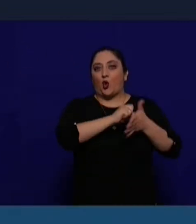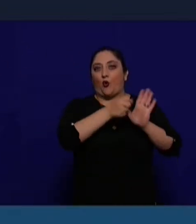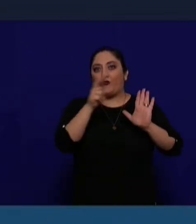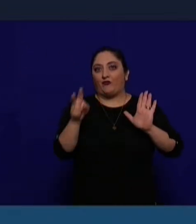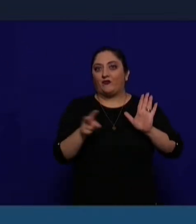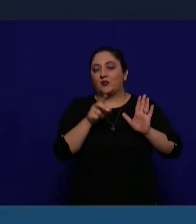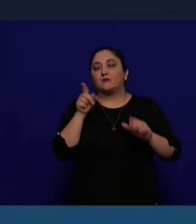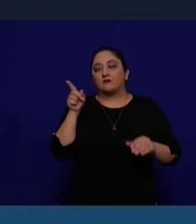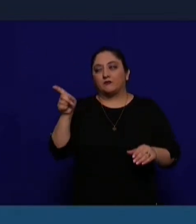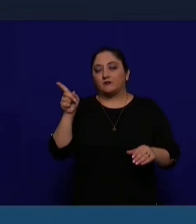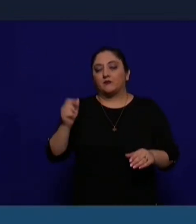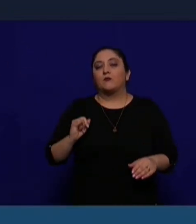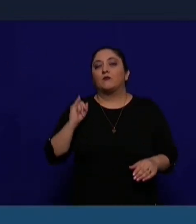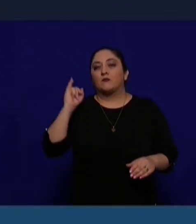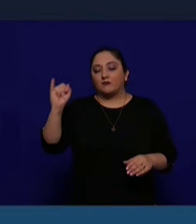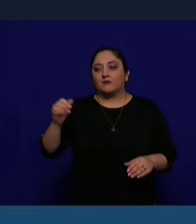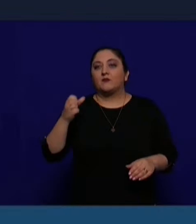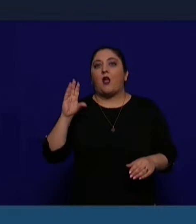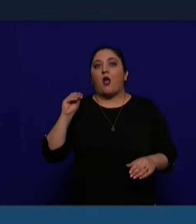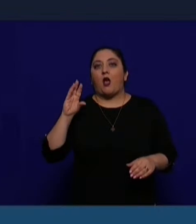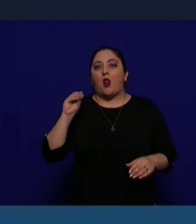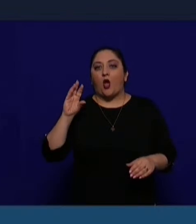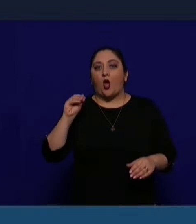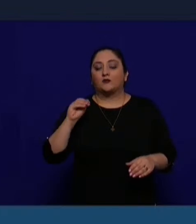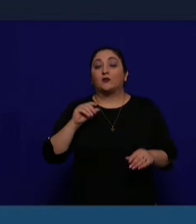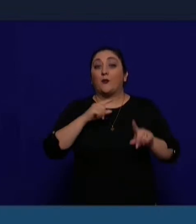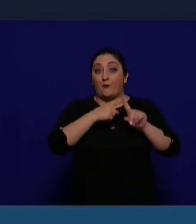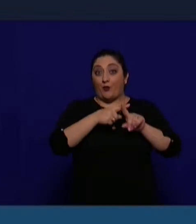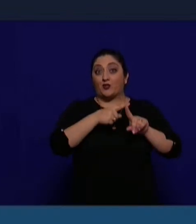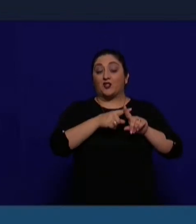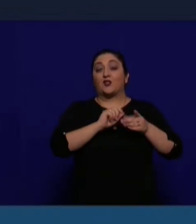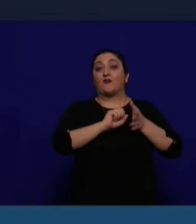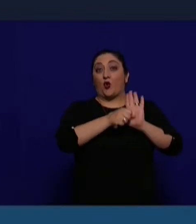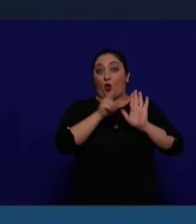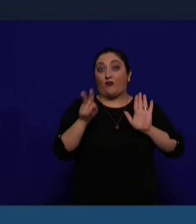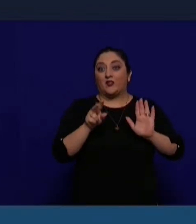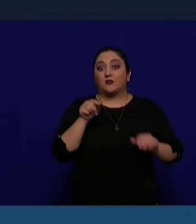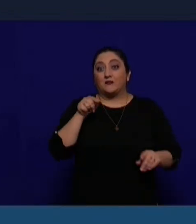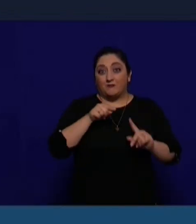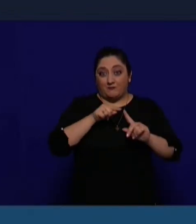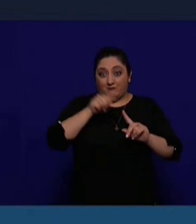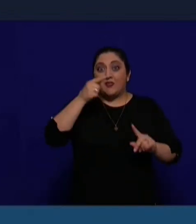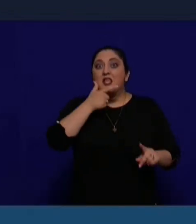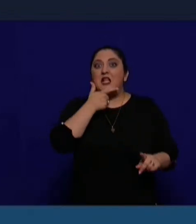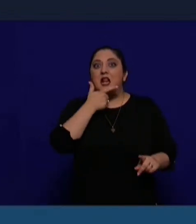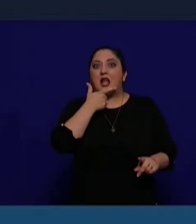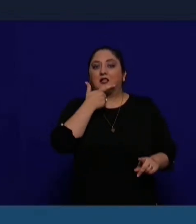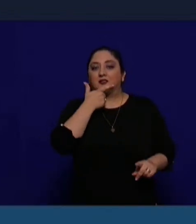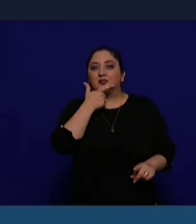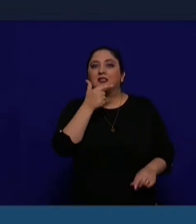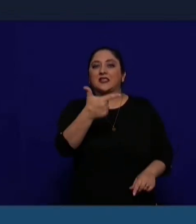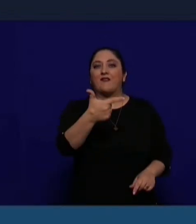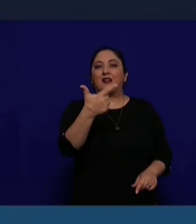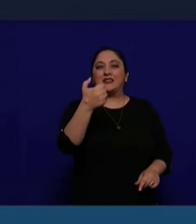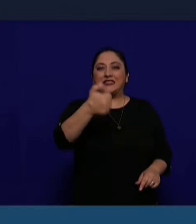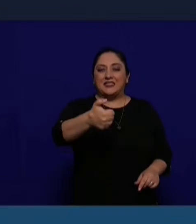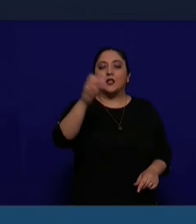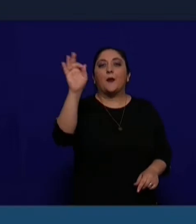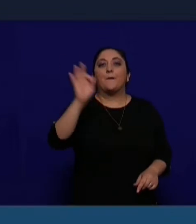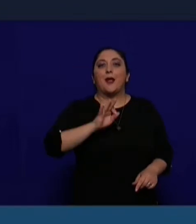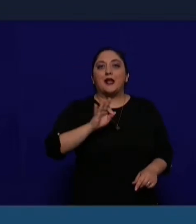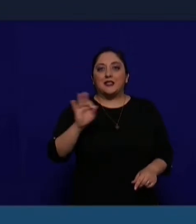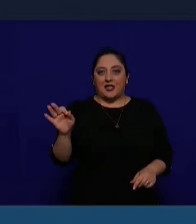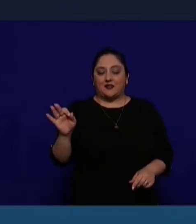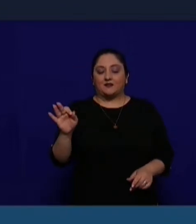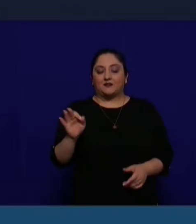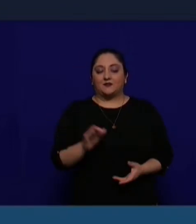to the majority of the positive cases that we have, whereby 76% of the positive cases are attributed to the